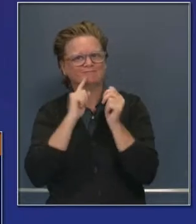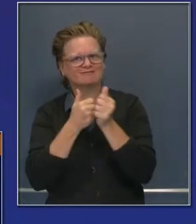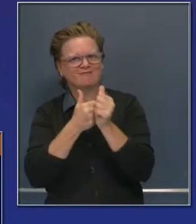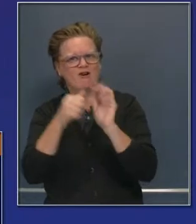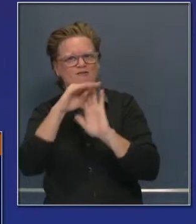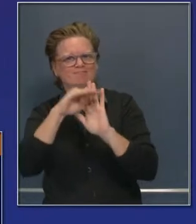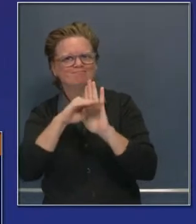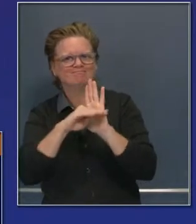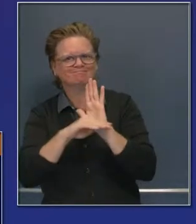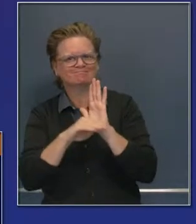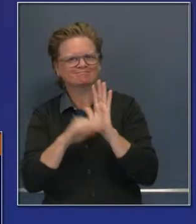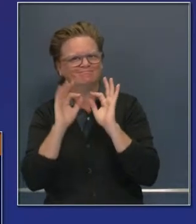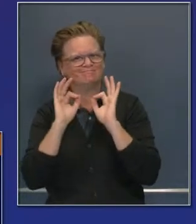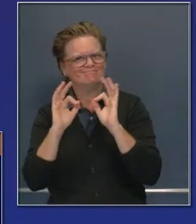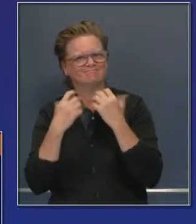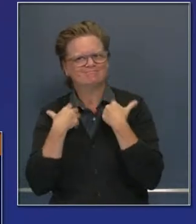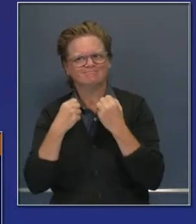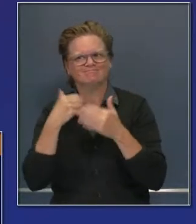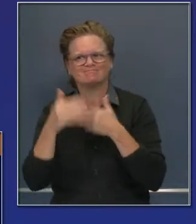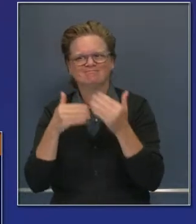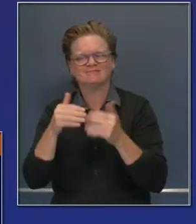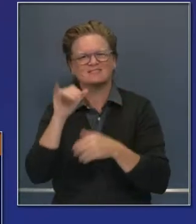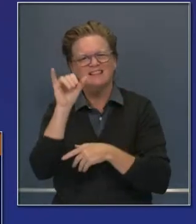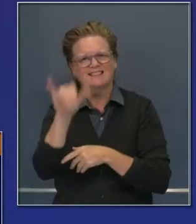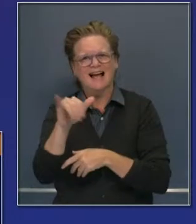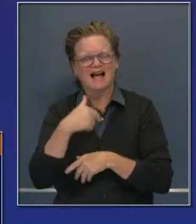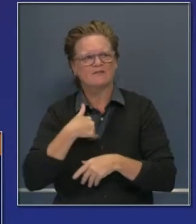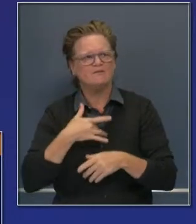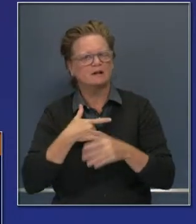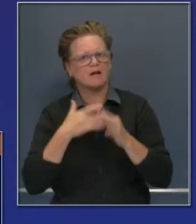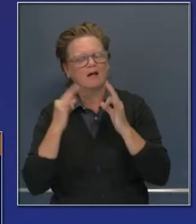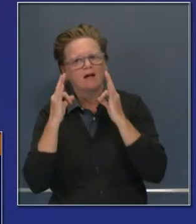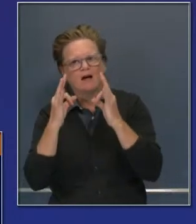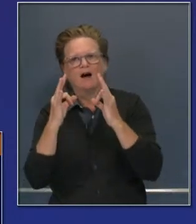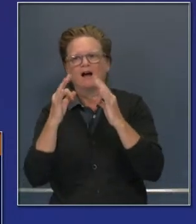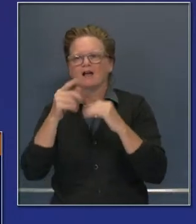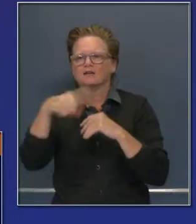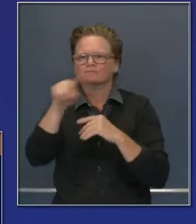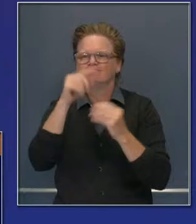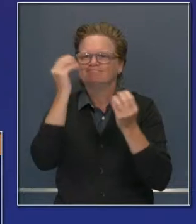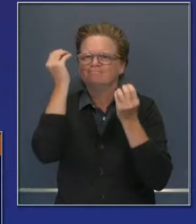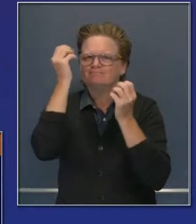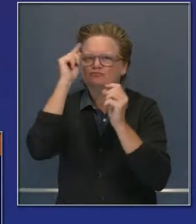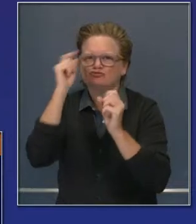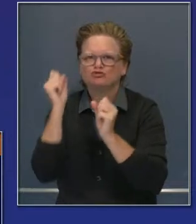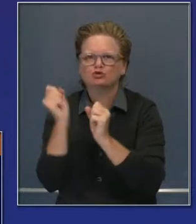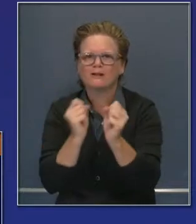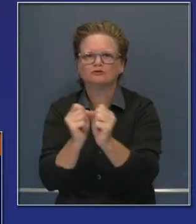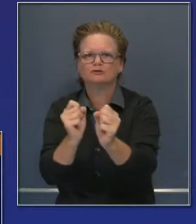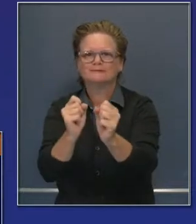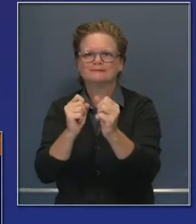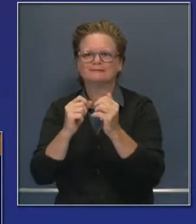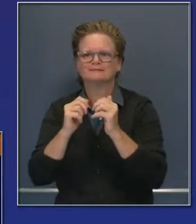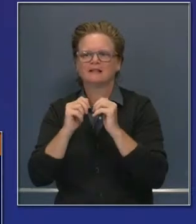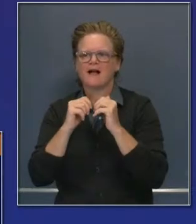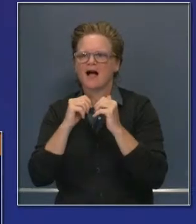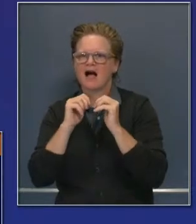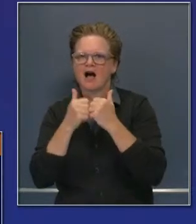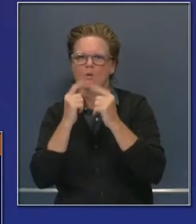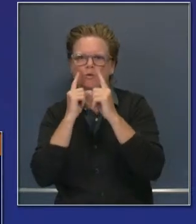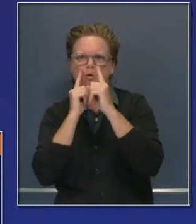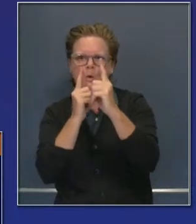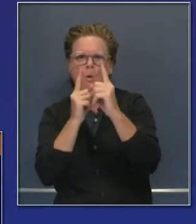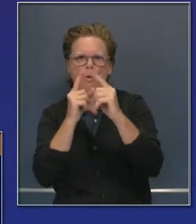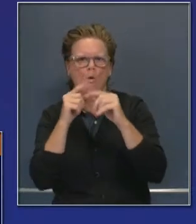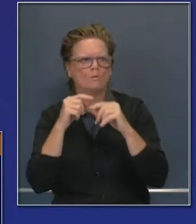tiers and a very thoughtful, judicious, modified strategy of reopening our economy will be